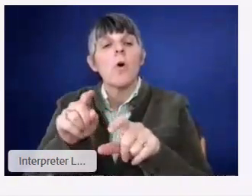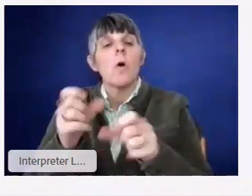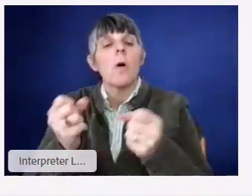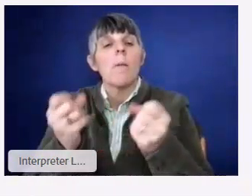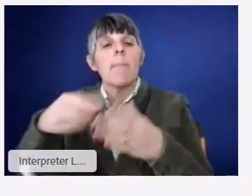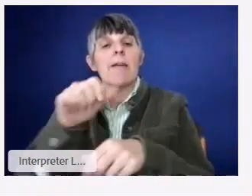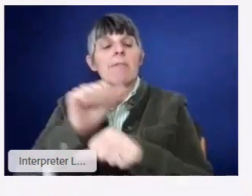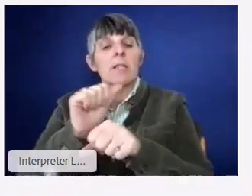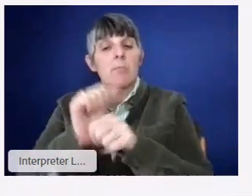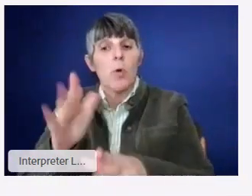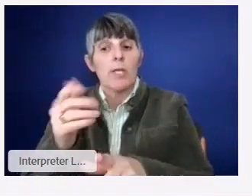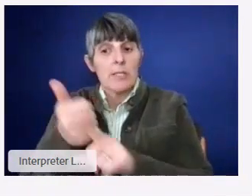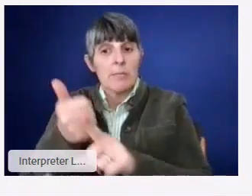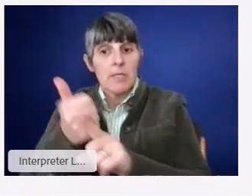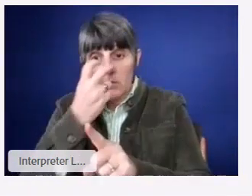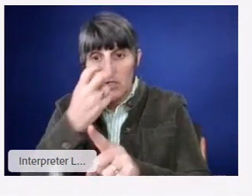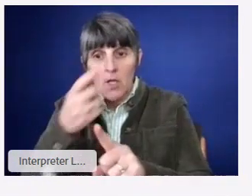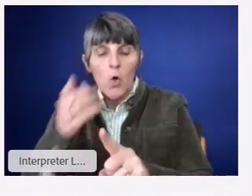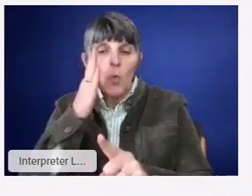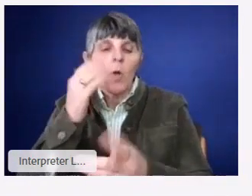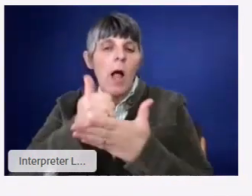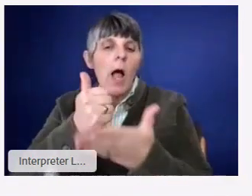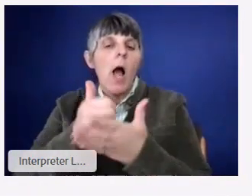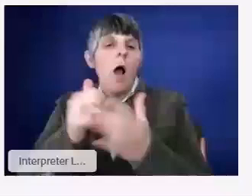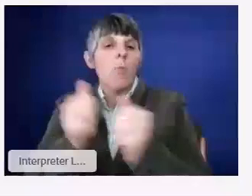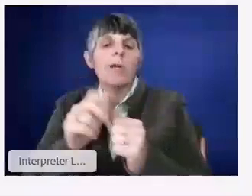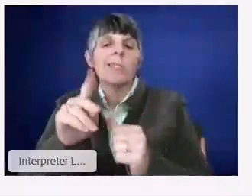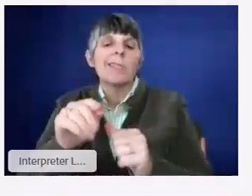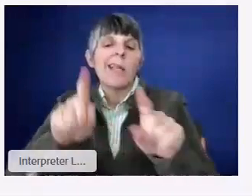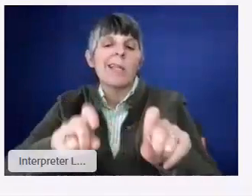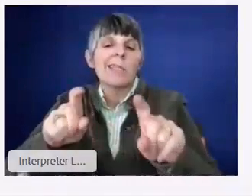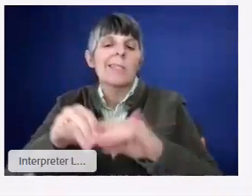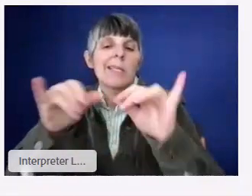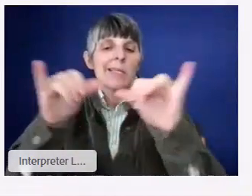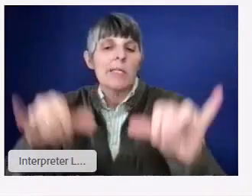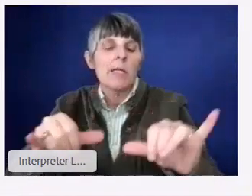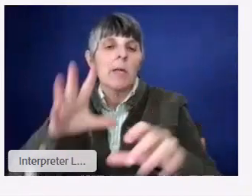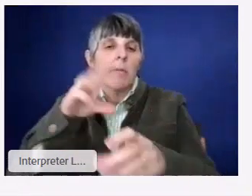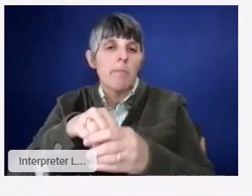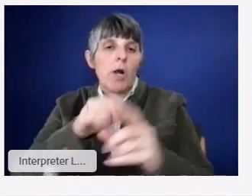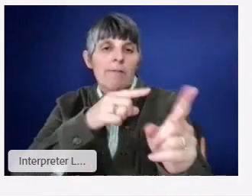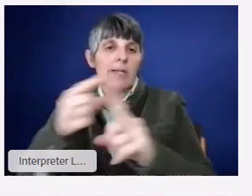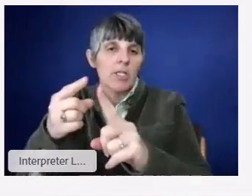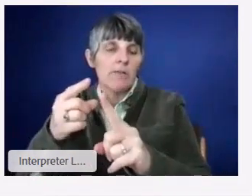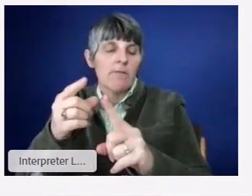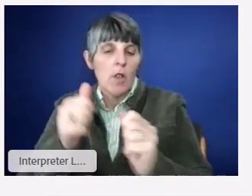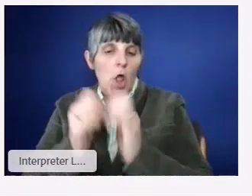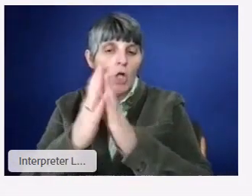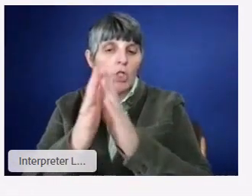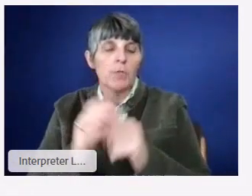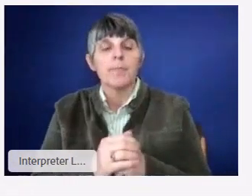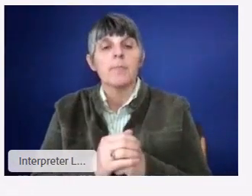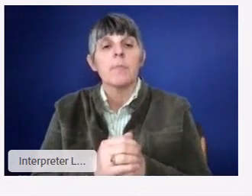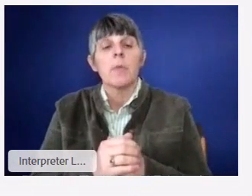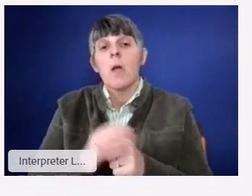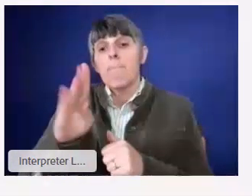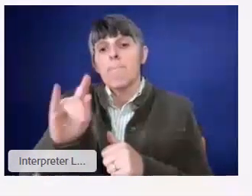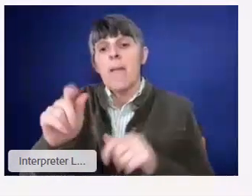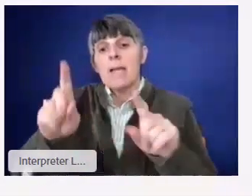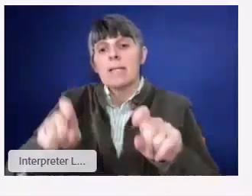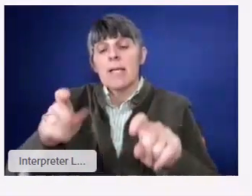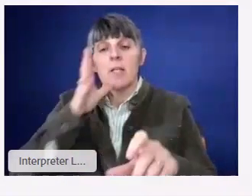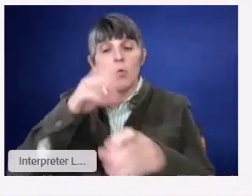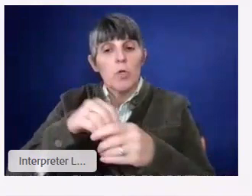visual impairments themselves, will be helping with beta testing of the system as part of the initiative's soft launch. Beta testing will include